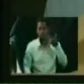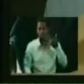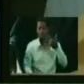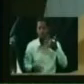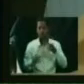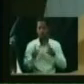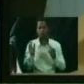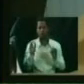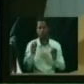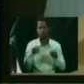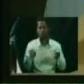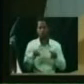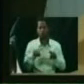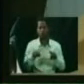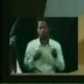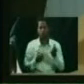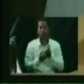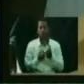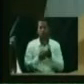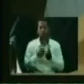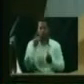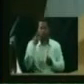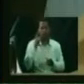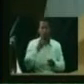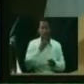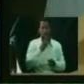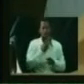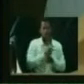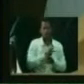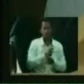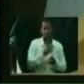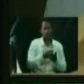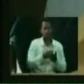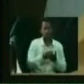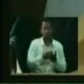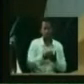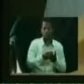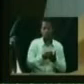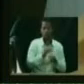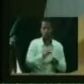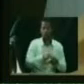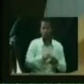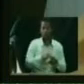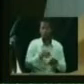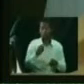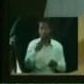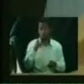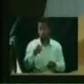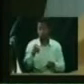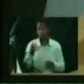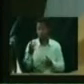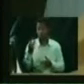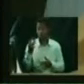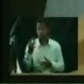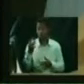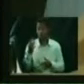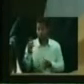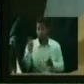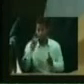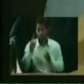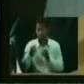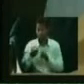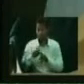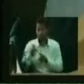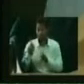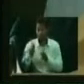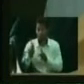this on. So are we representing the people? Are we just going to say, okay, we'll let the superintendent or